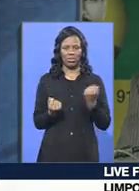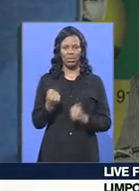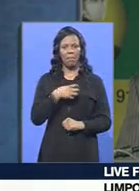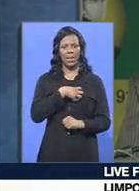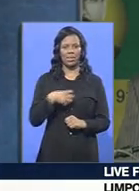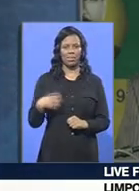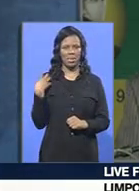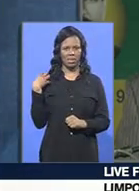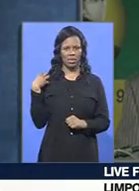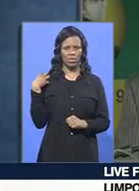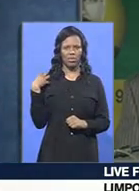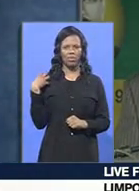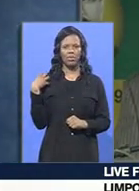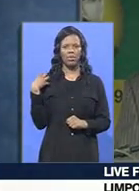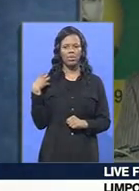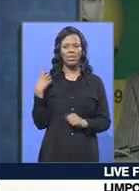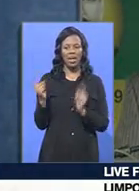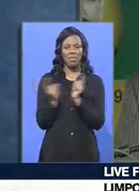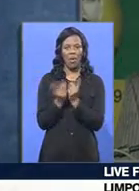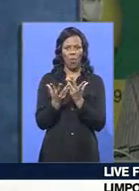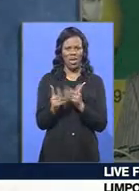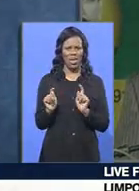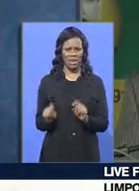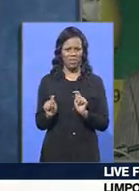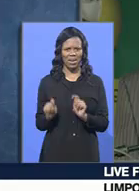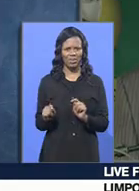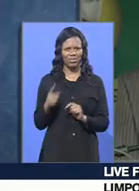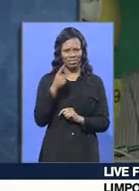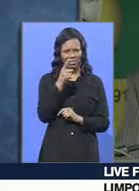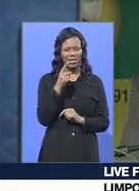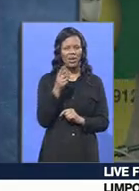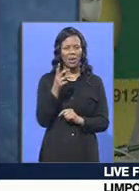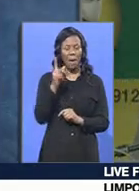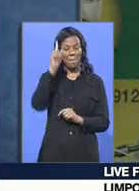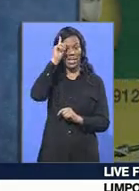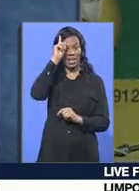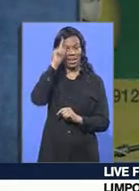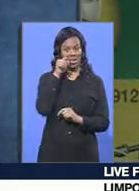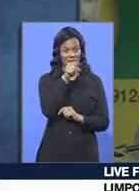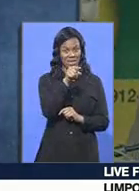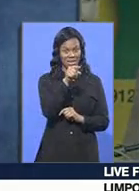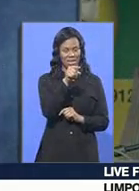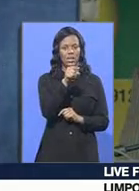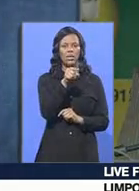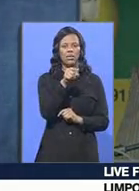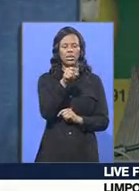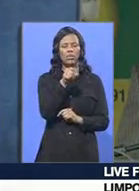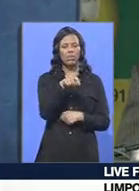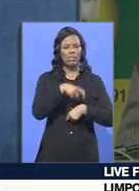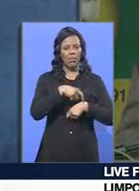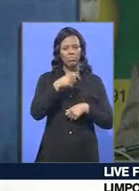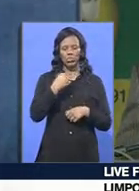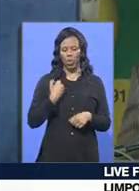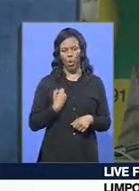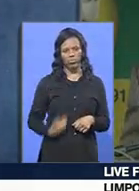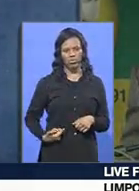Fox Hospital in Cape Town, where Madiba was recovering from surgery.